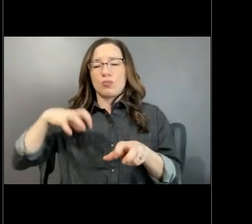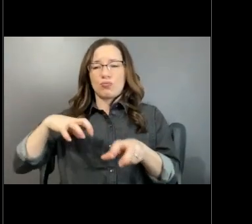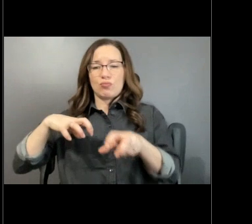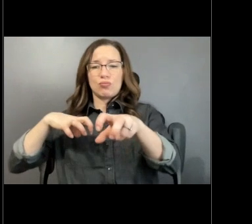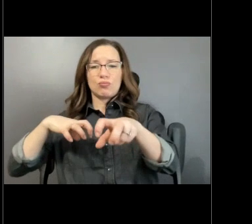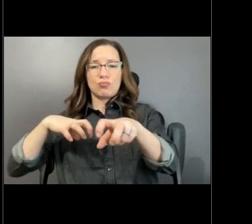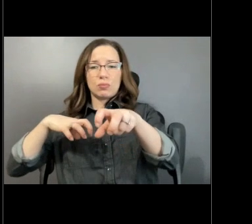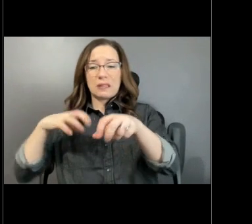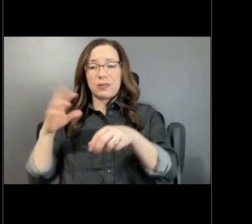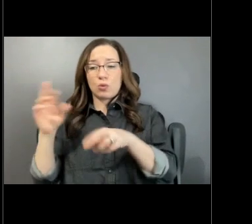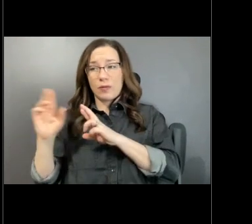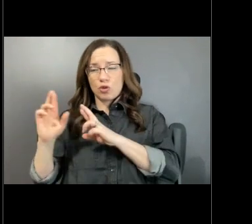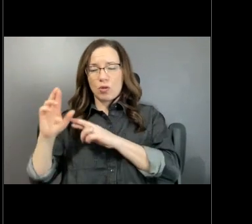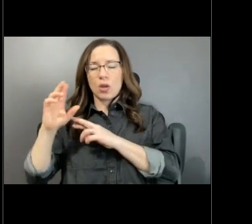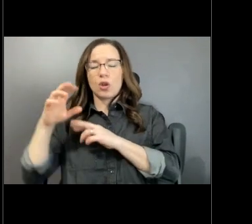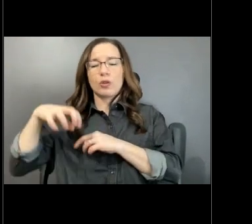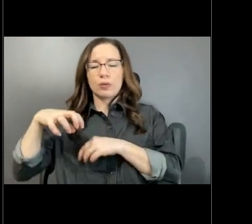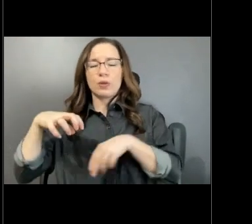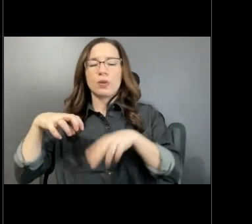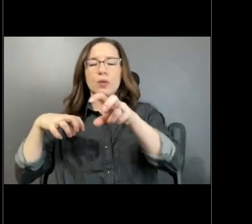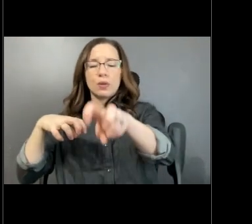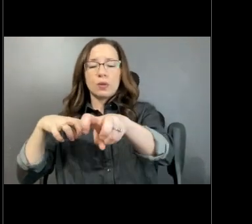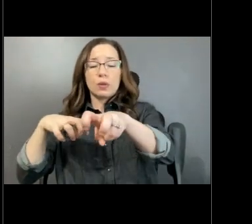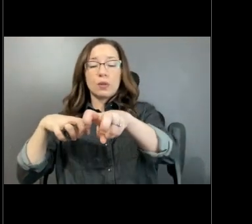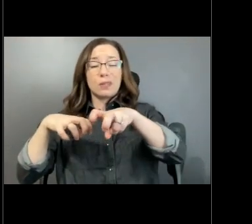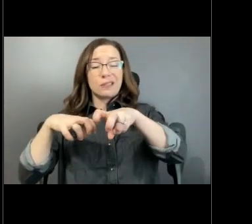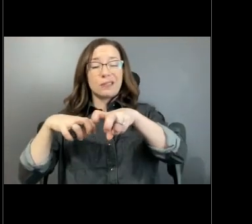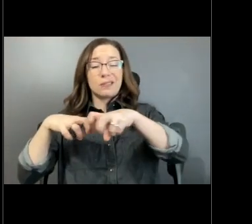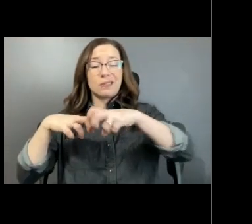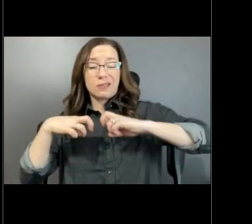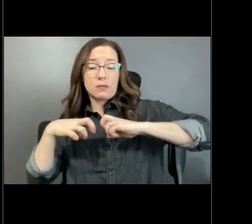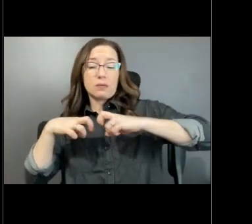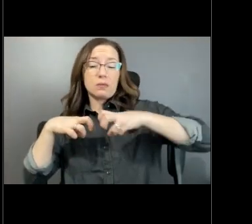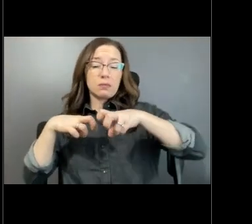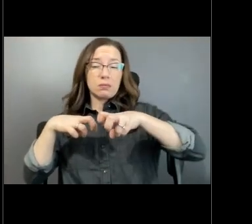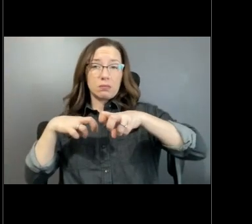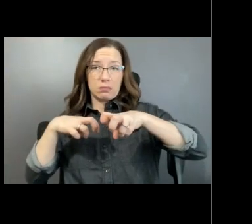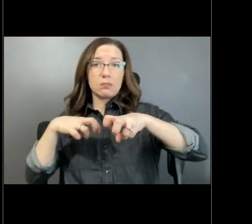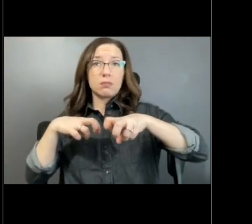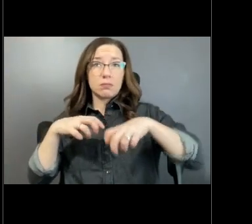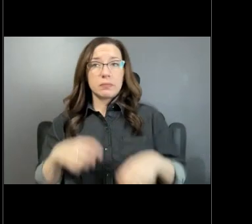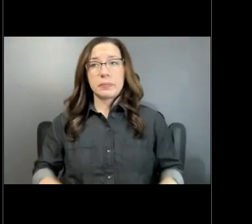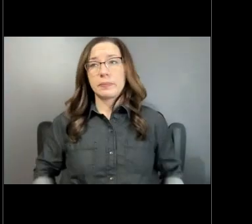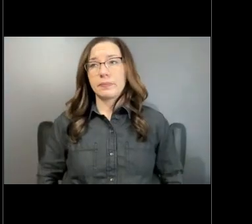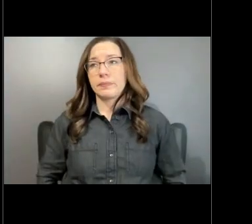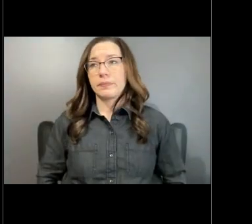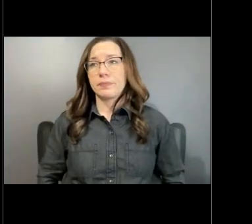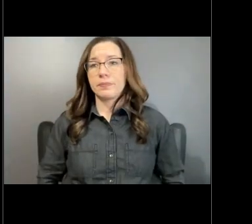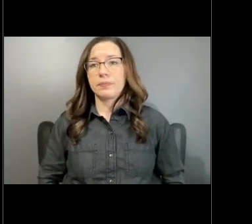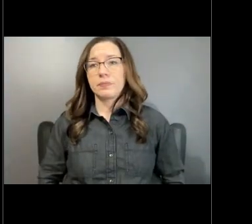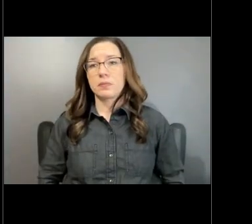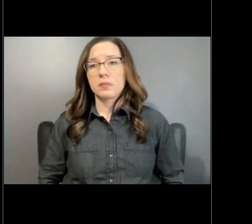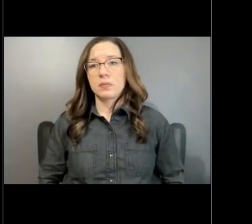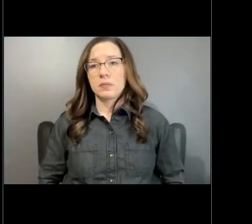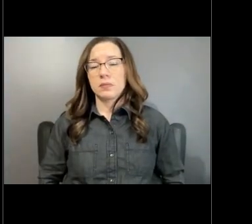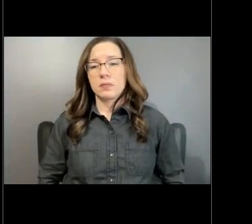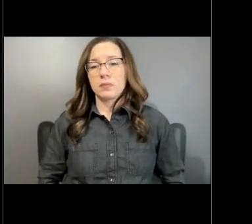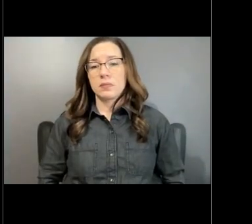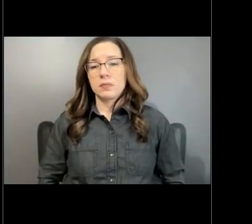or the clear floor space at the sink. In this image,